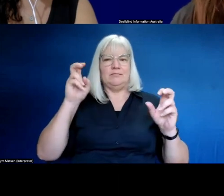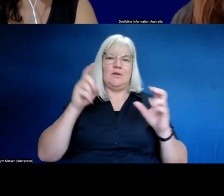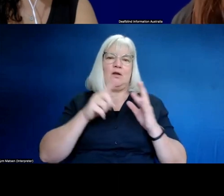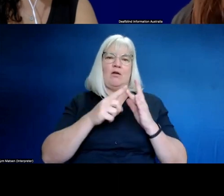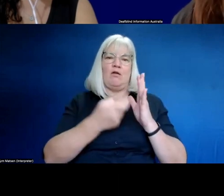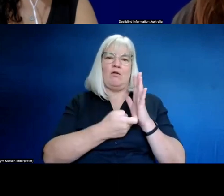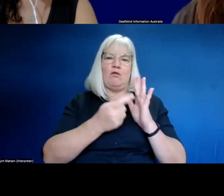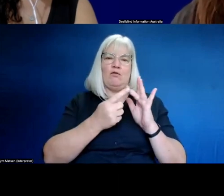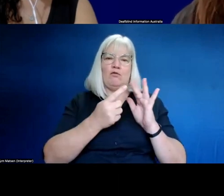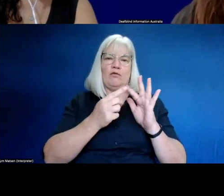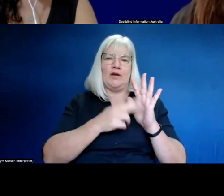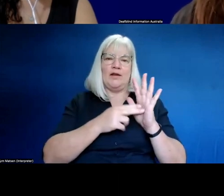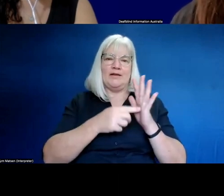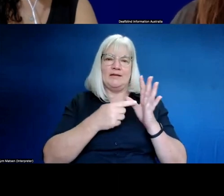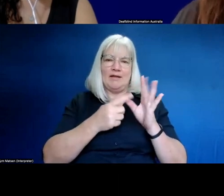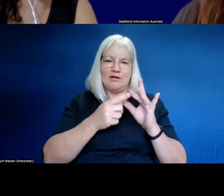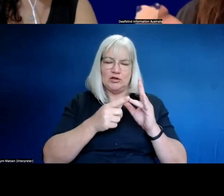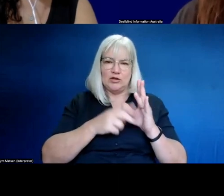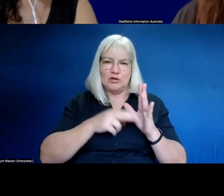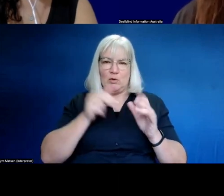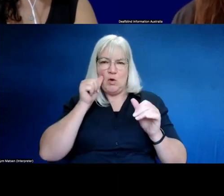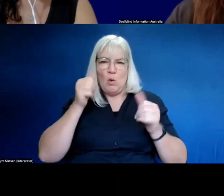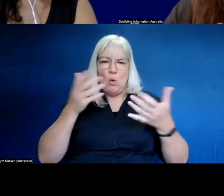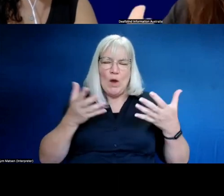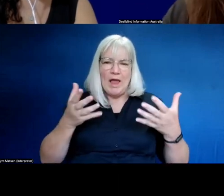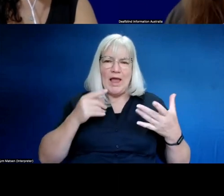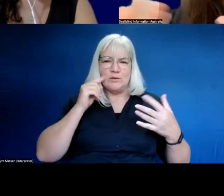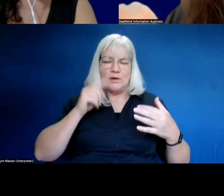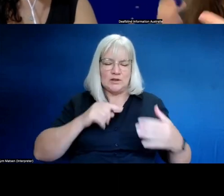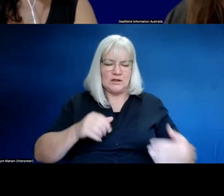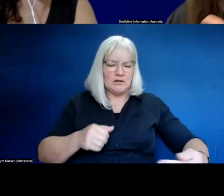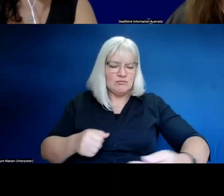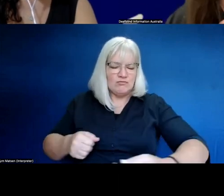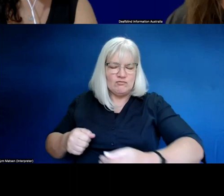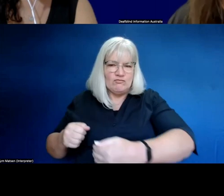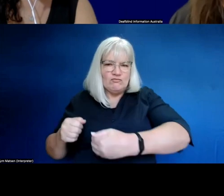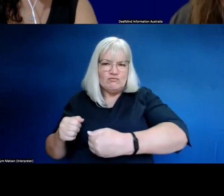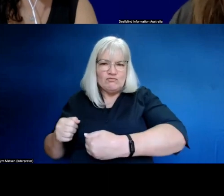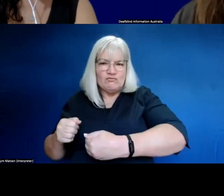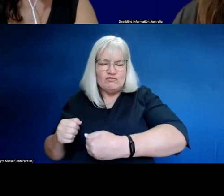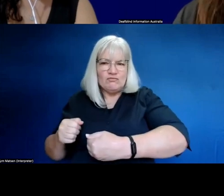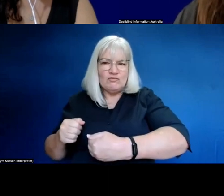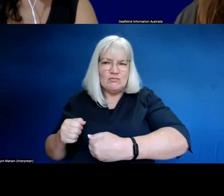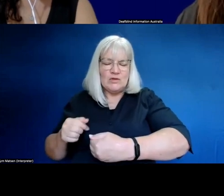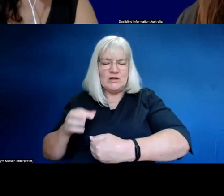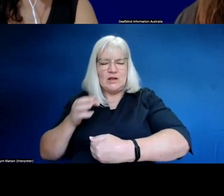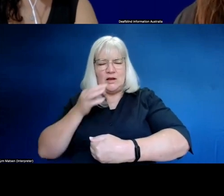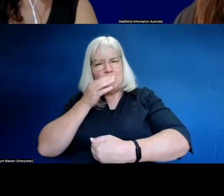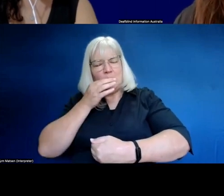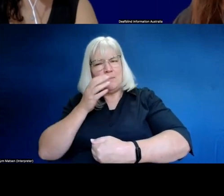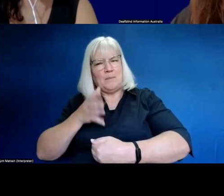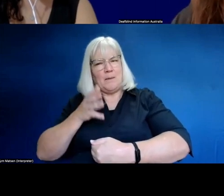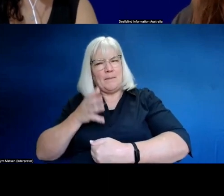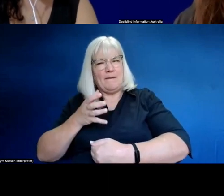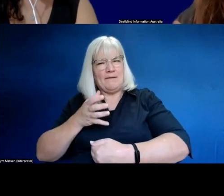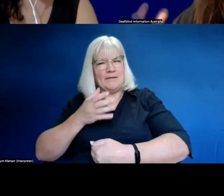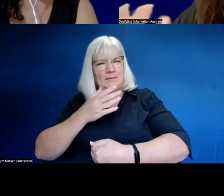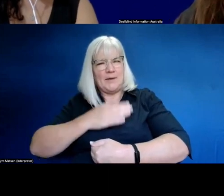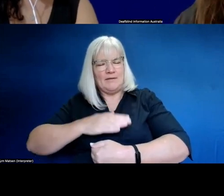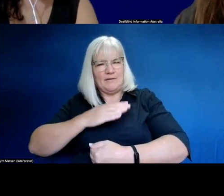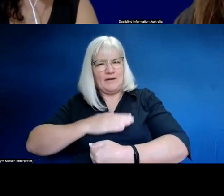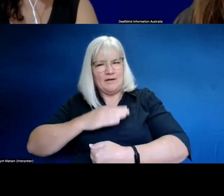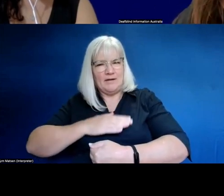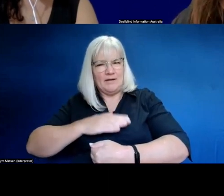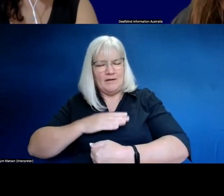I noticed she was hugging her bowl, which is a slightly unusual behavior, I guess, for people who